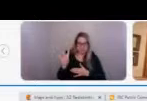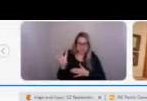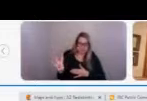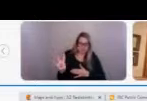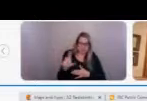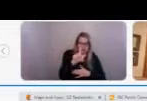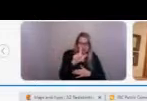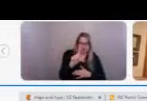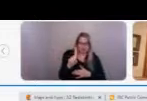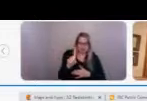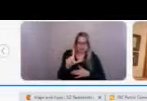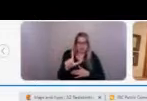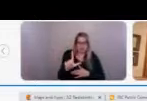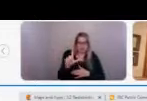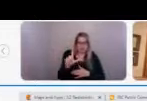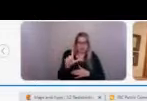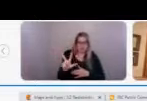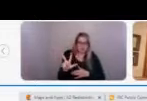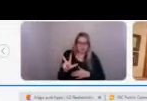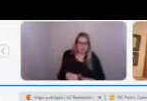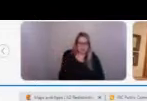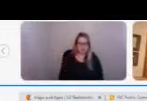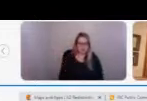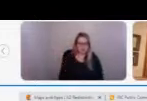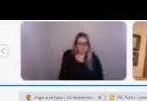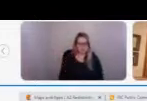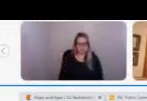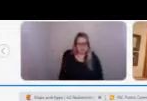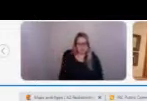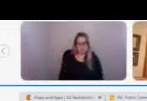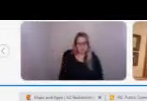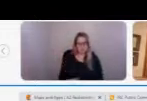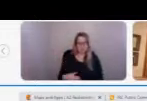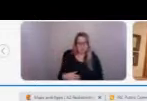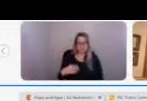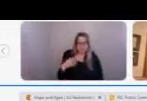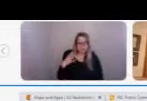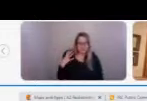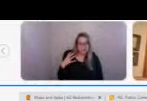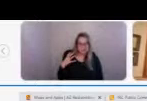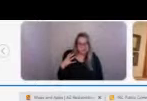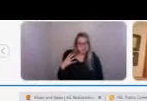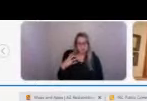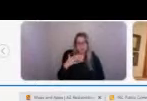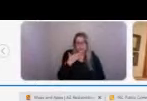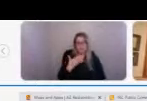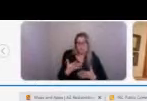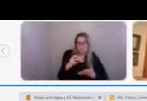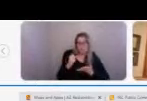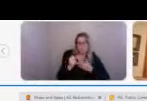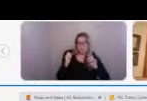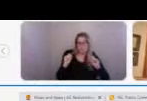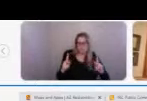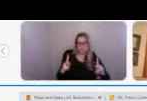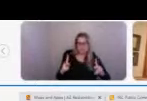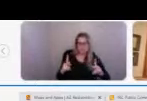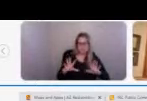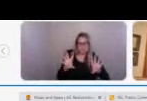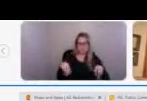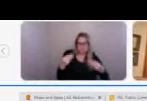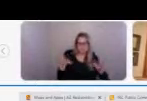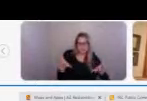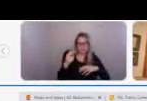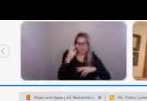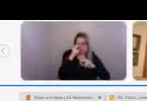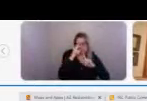23. so uh chair newberg and commissioners thank you for the opportunity to present my views to the commission today